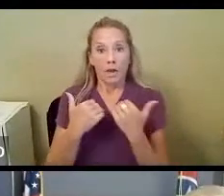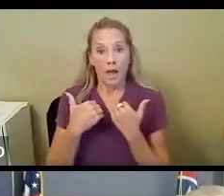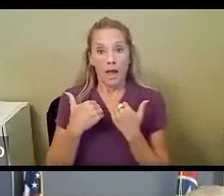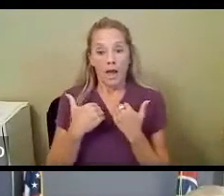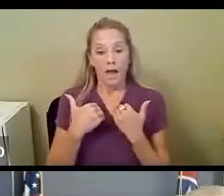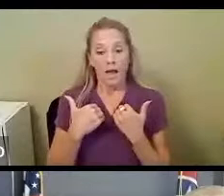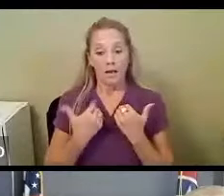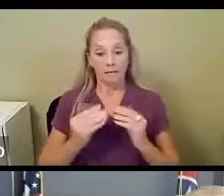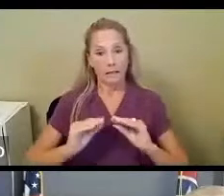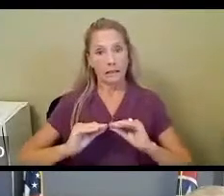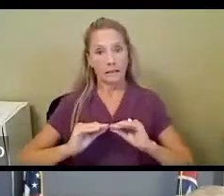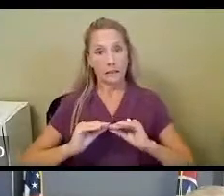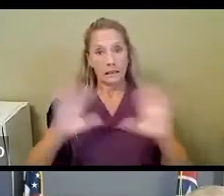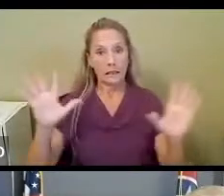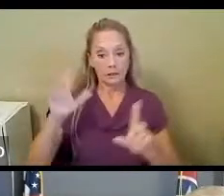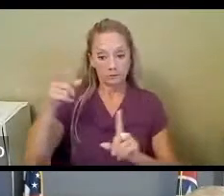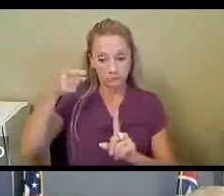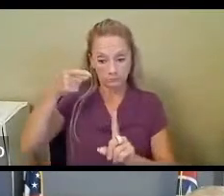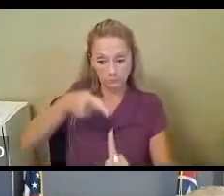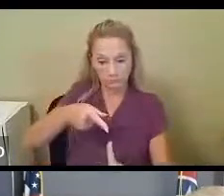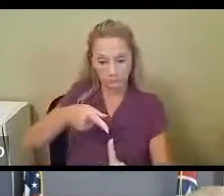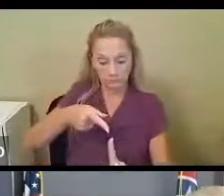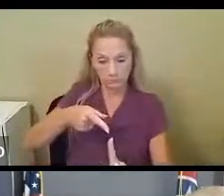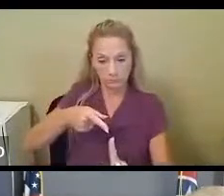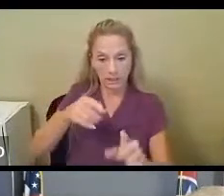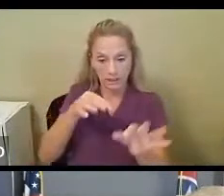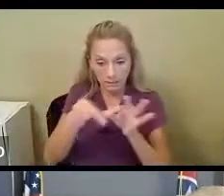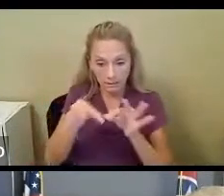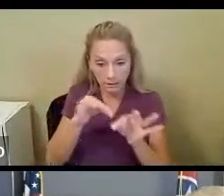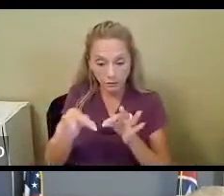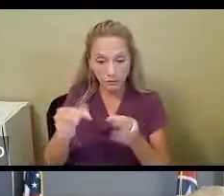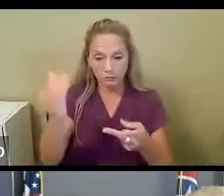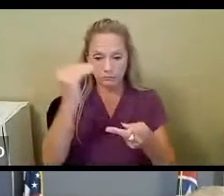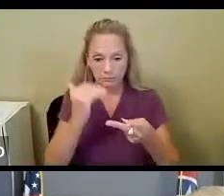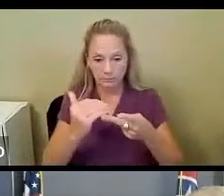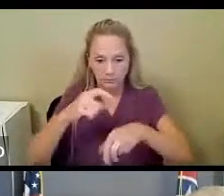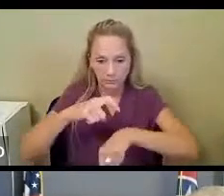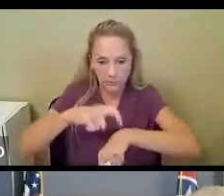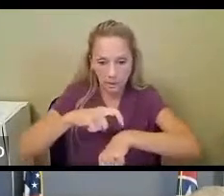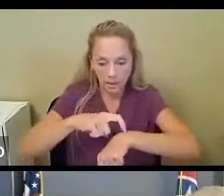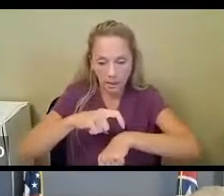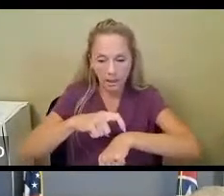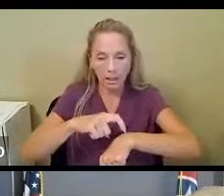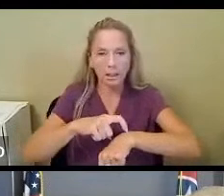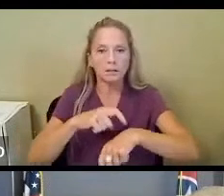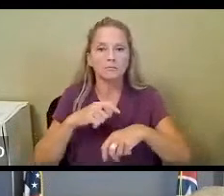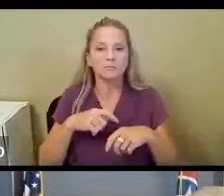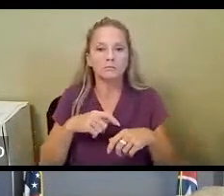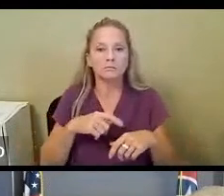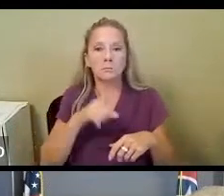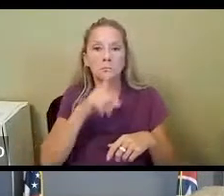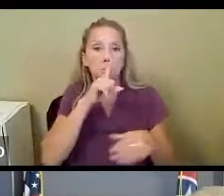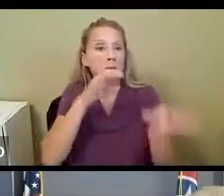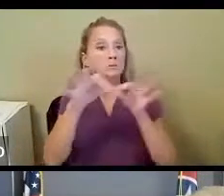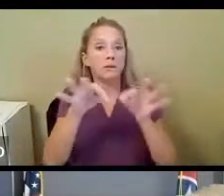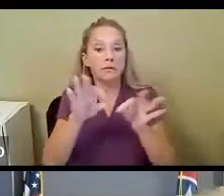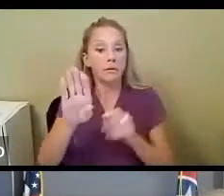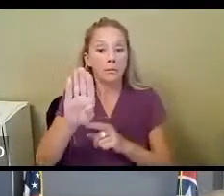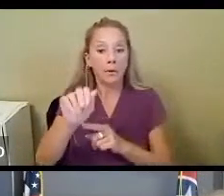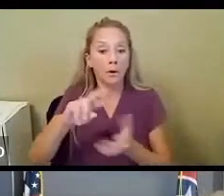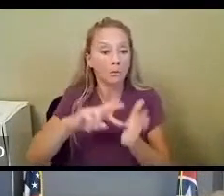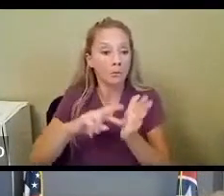concrete, a certain time and we don't have to come up with a definition of what a bar is, we can write a